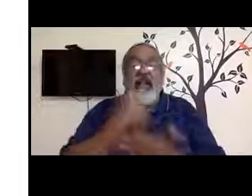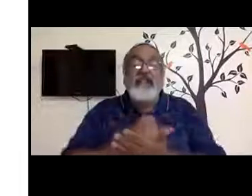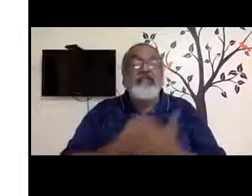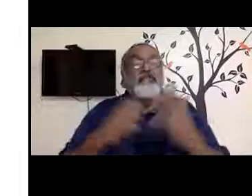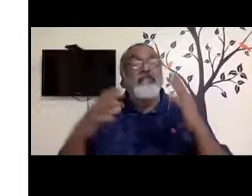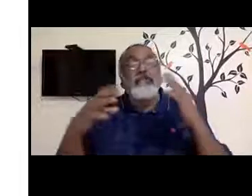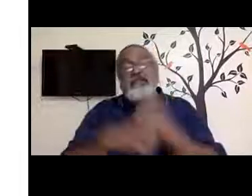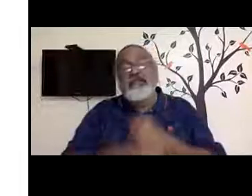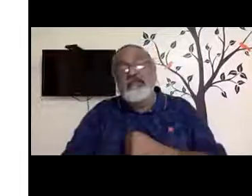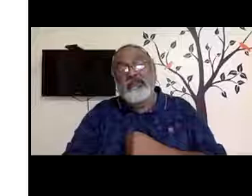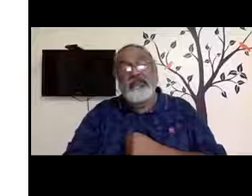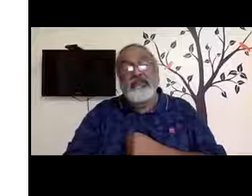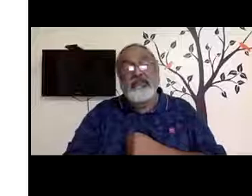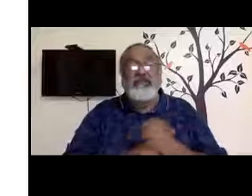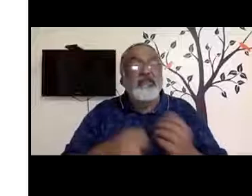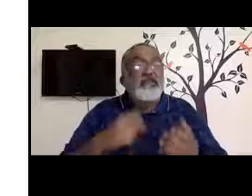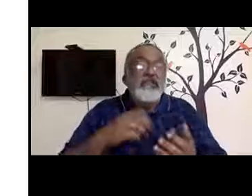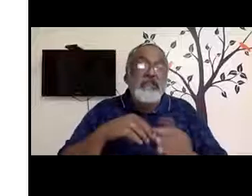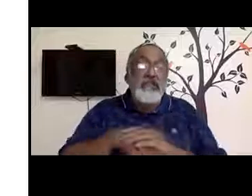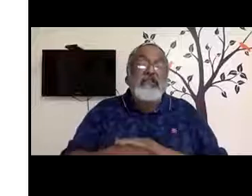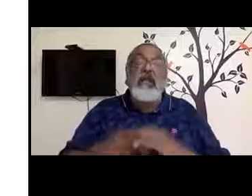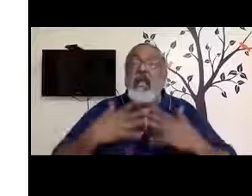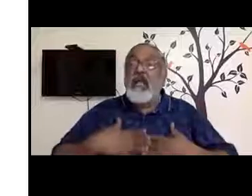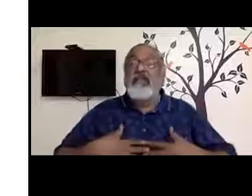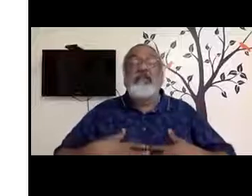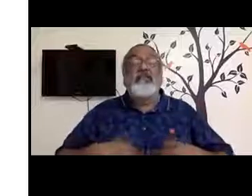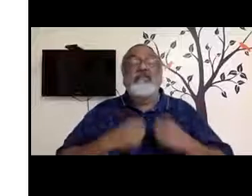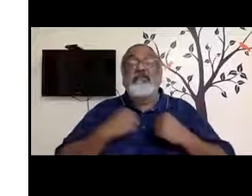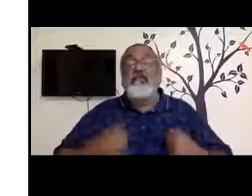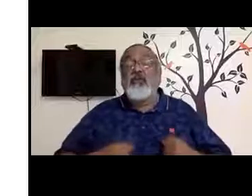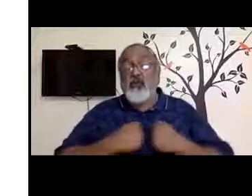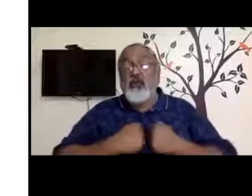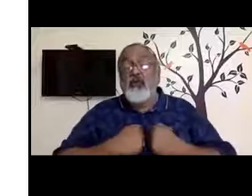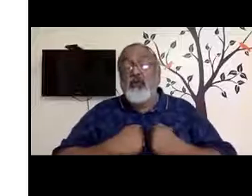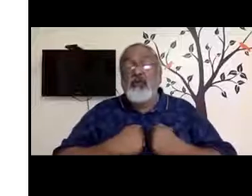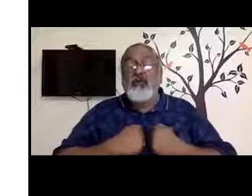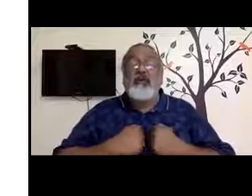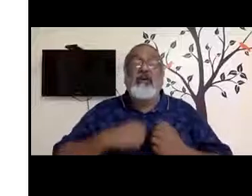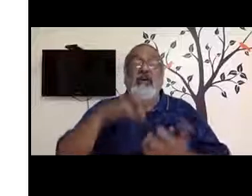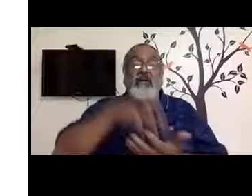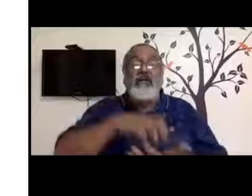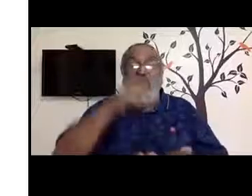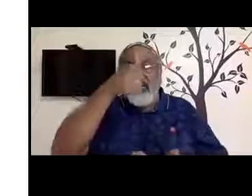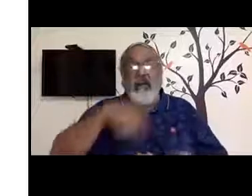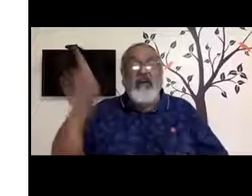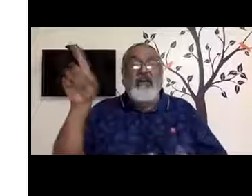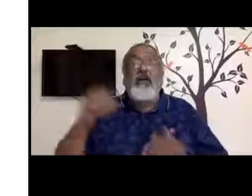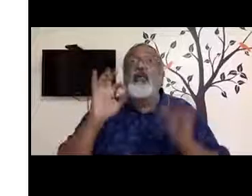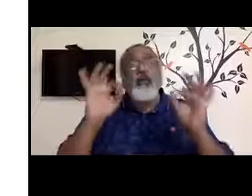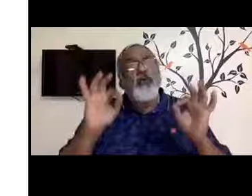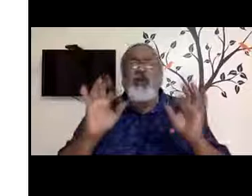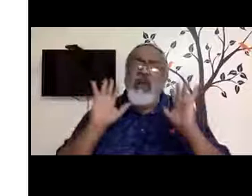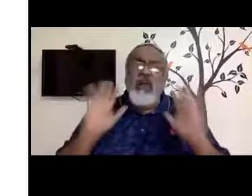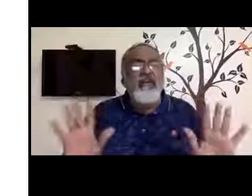missing with the health system of our country, though it is really a good system and